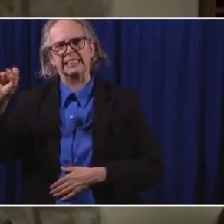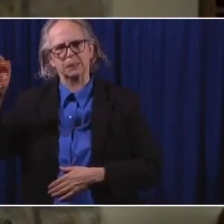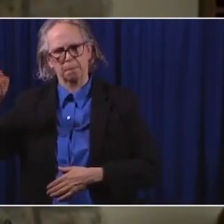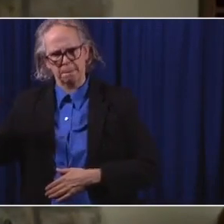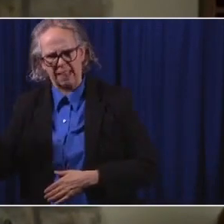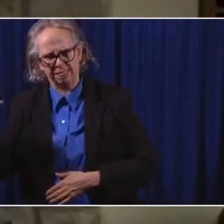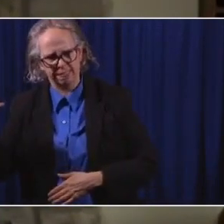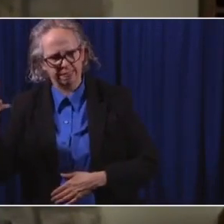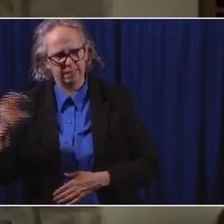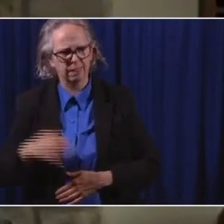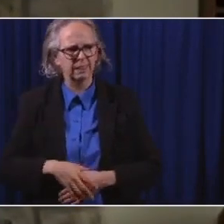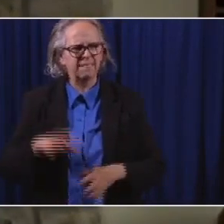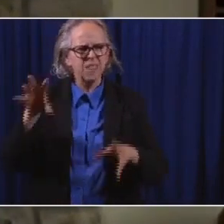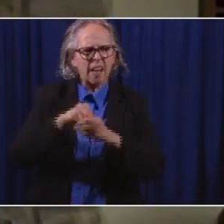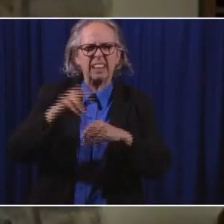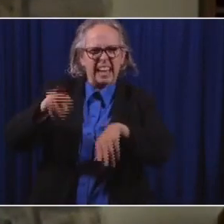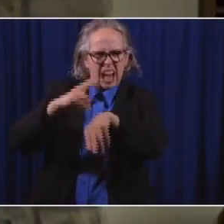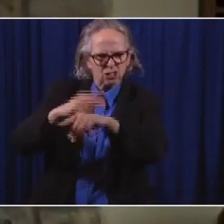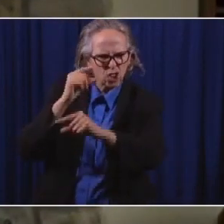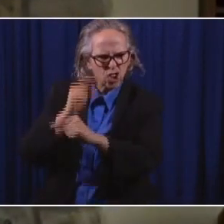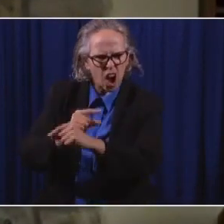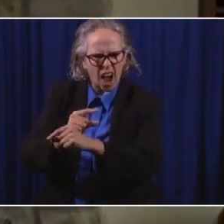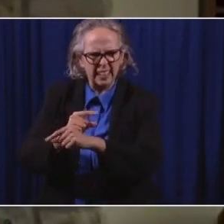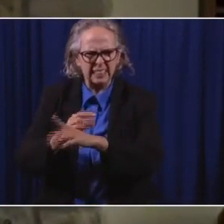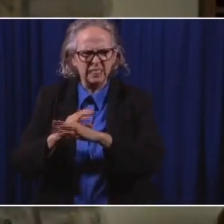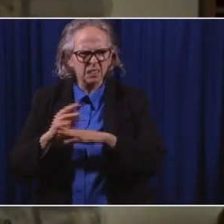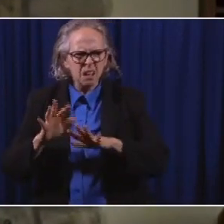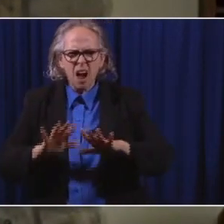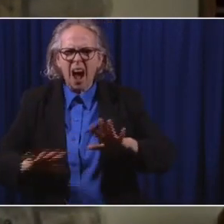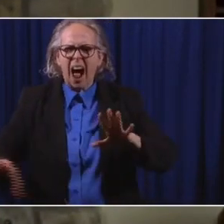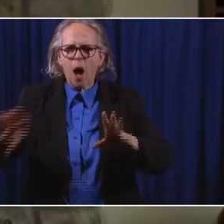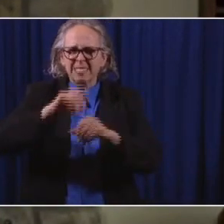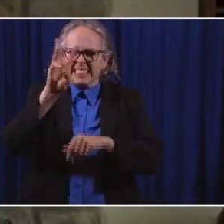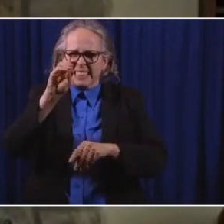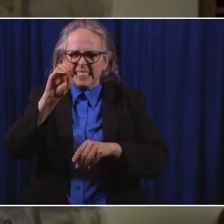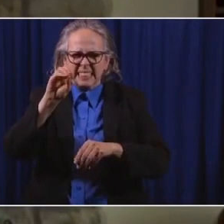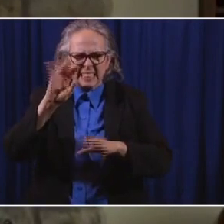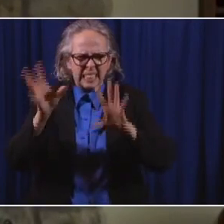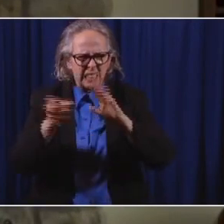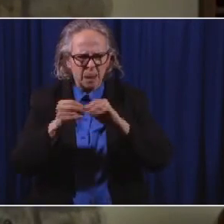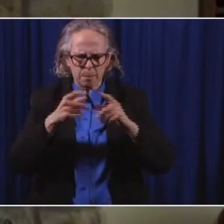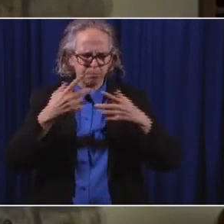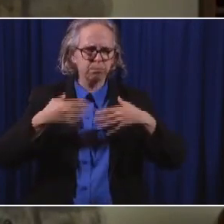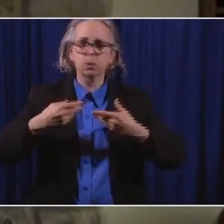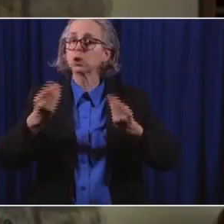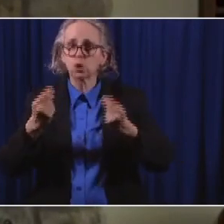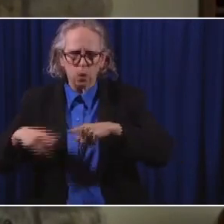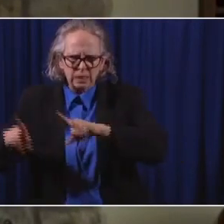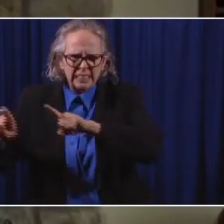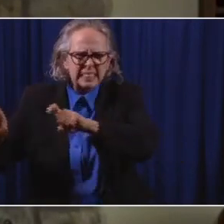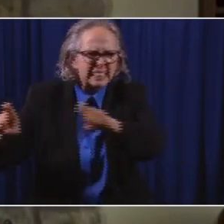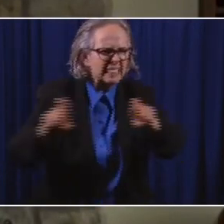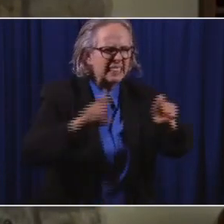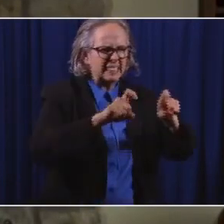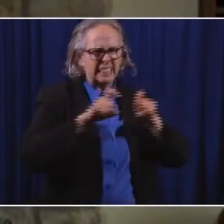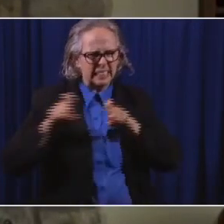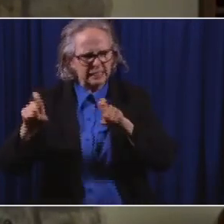June, they've done in 151 sites. To find a site near you, go to